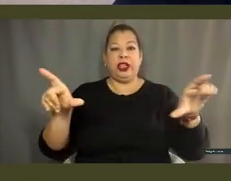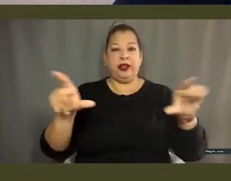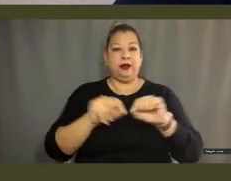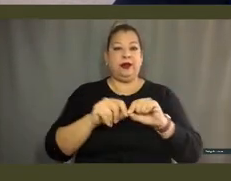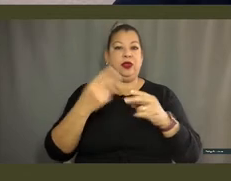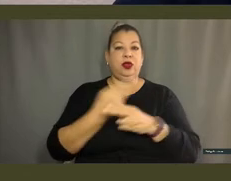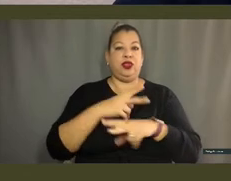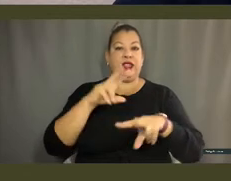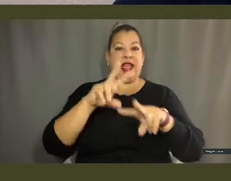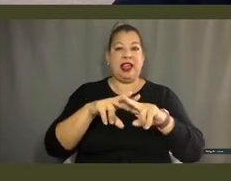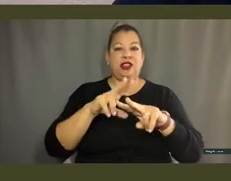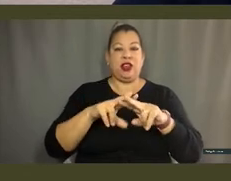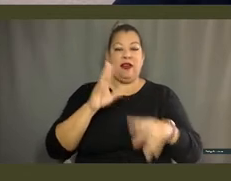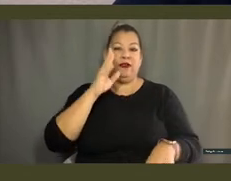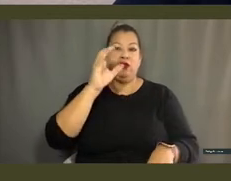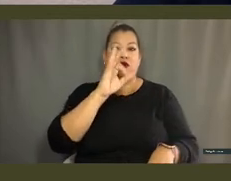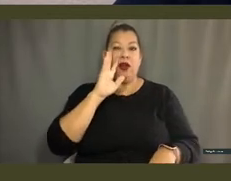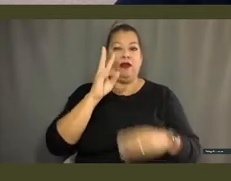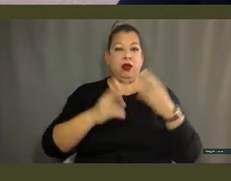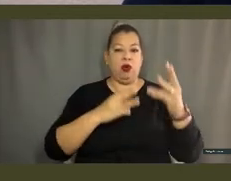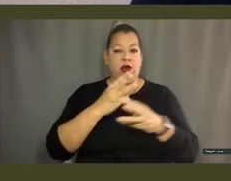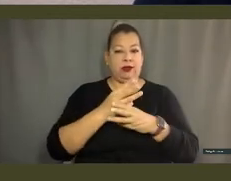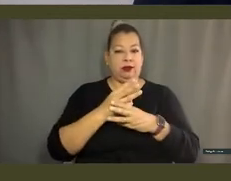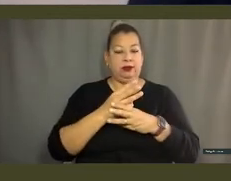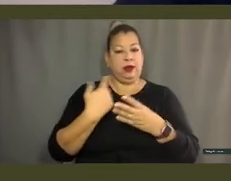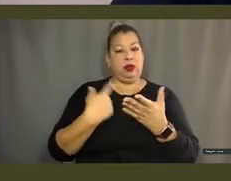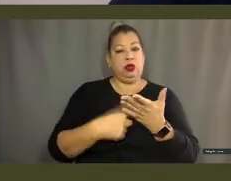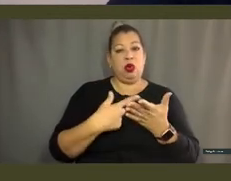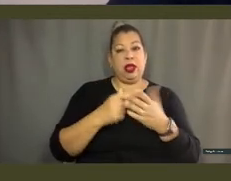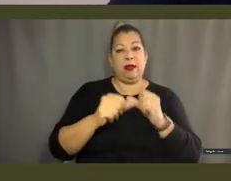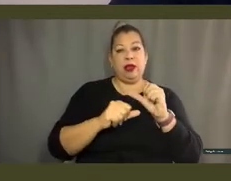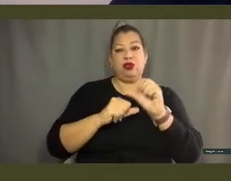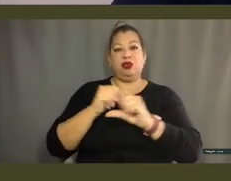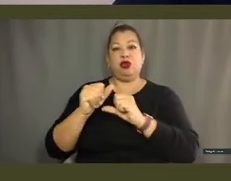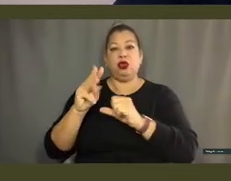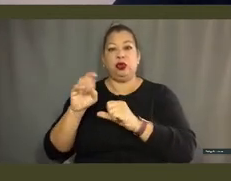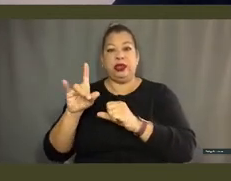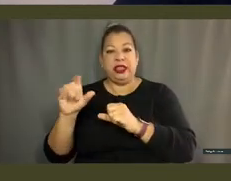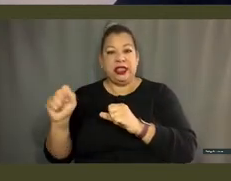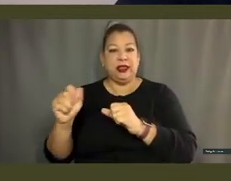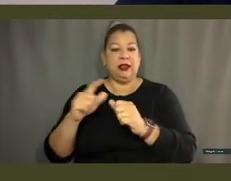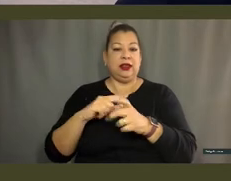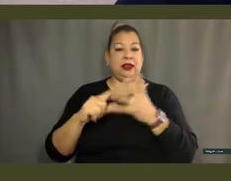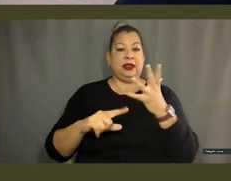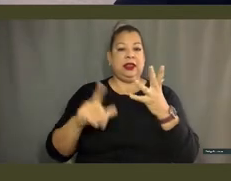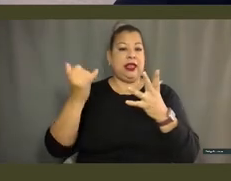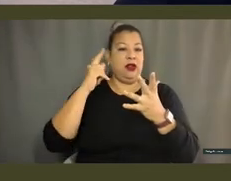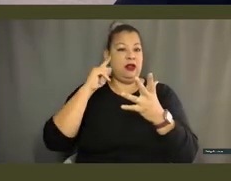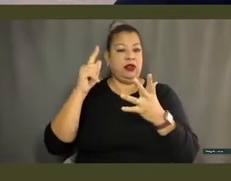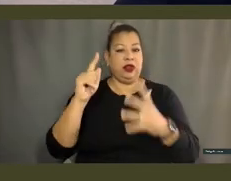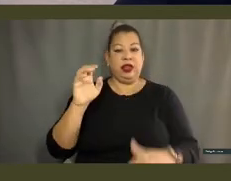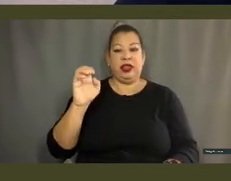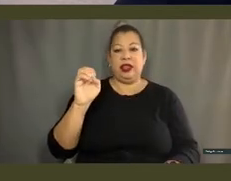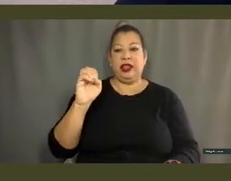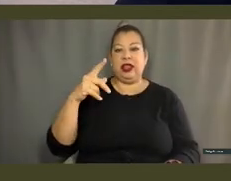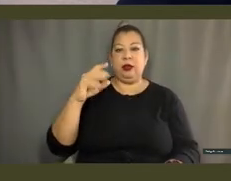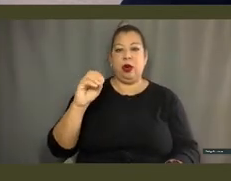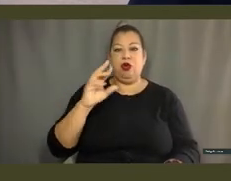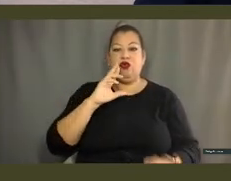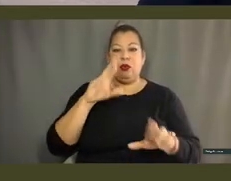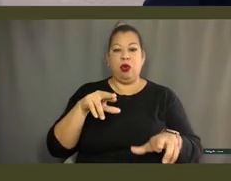hashtag Future of the World. And talking of social media, we're now going to hear from an eco reporter who goes by the